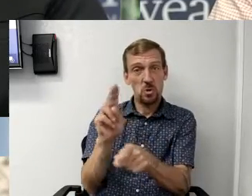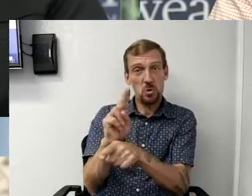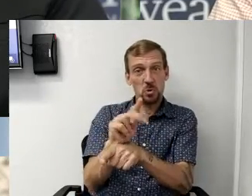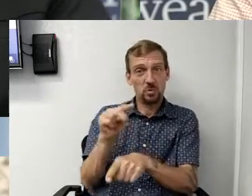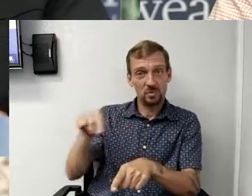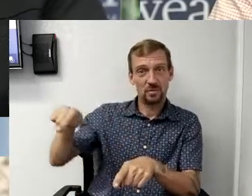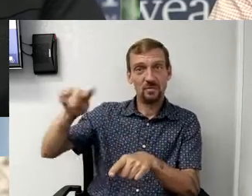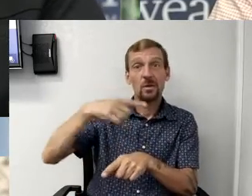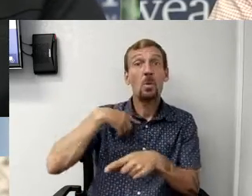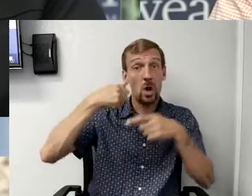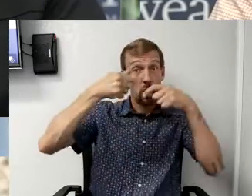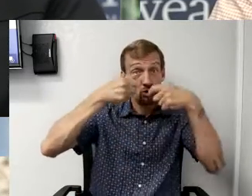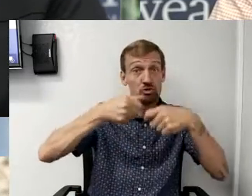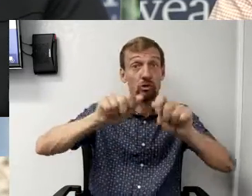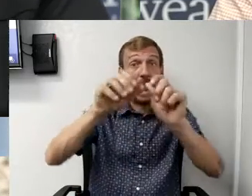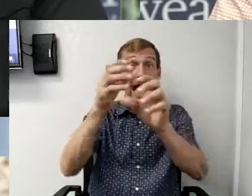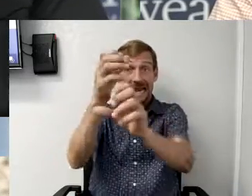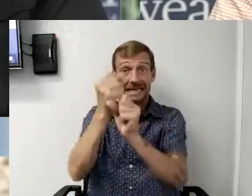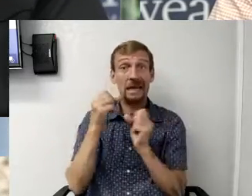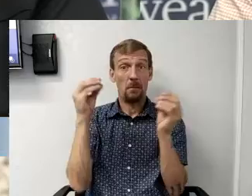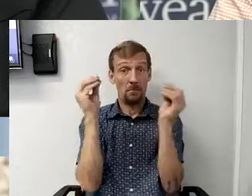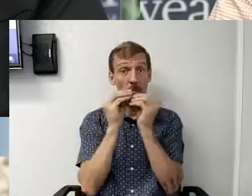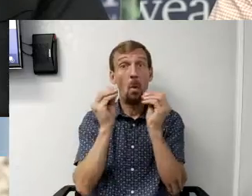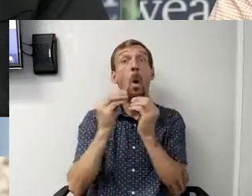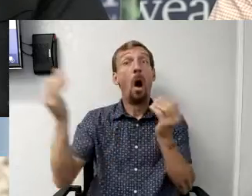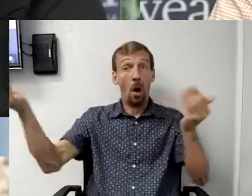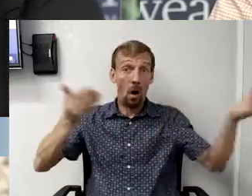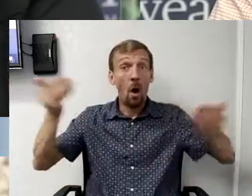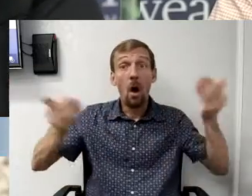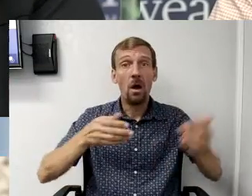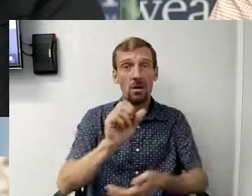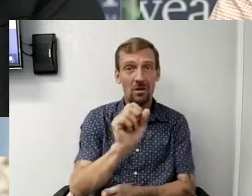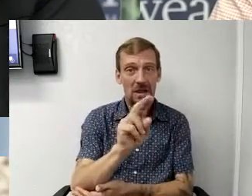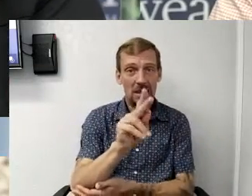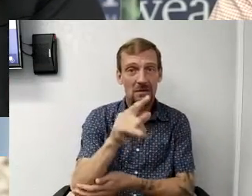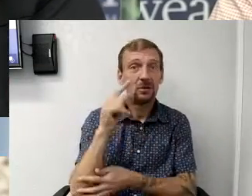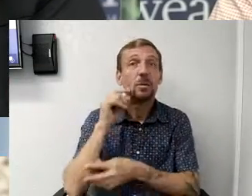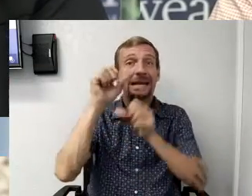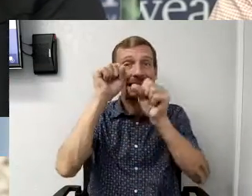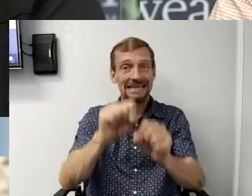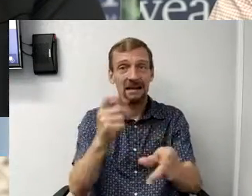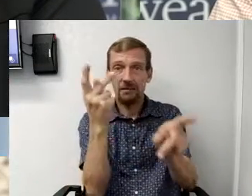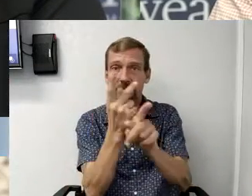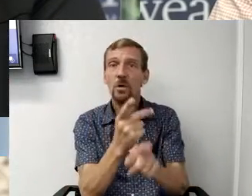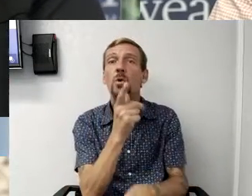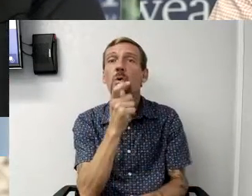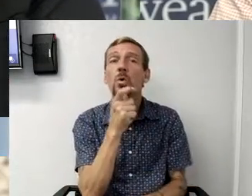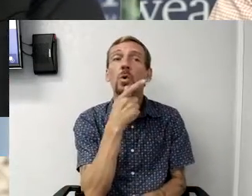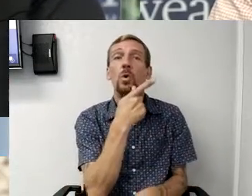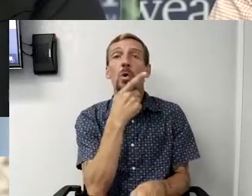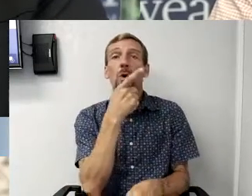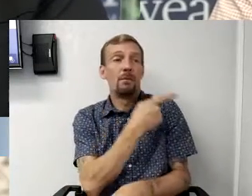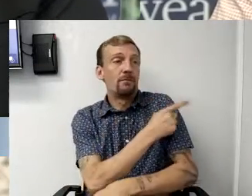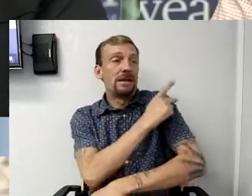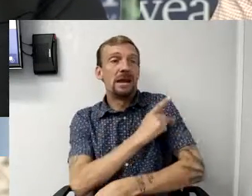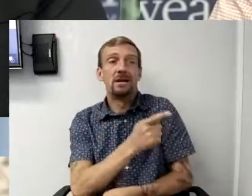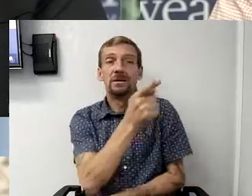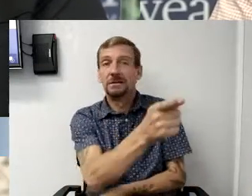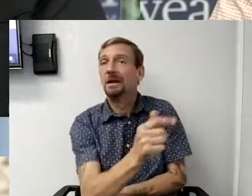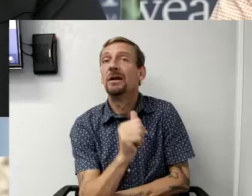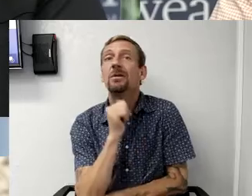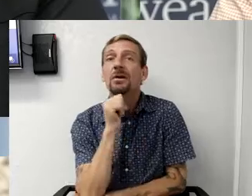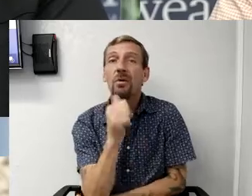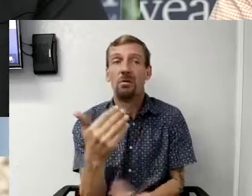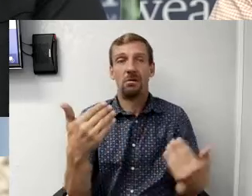else to get access to more supplies so we can help contribute to asymptomatic testing. So testing those people who think they may have been